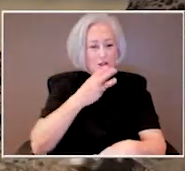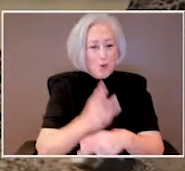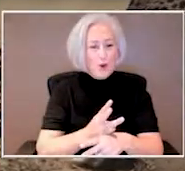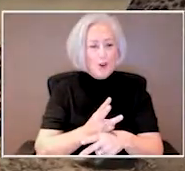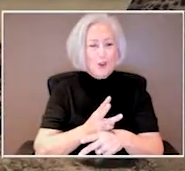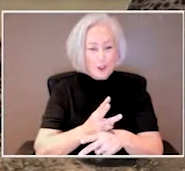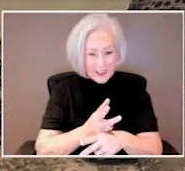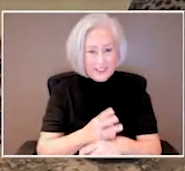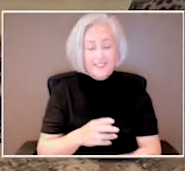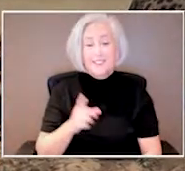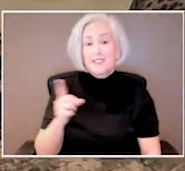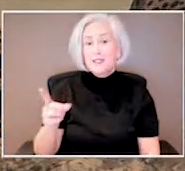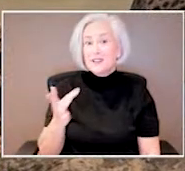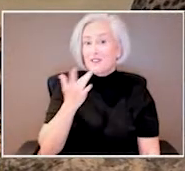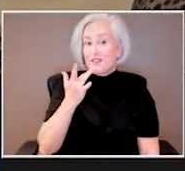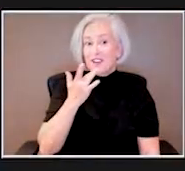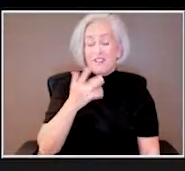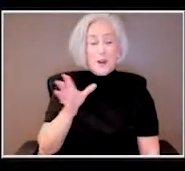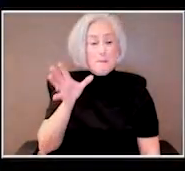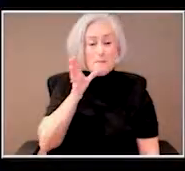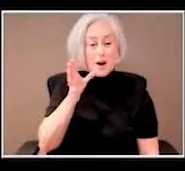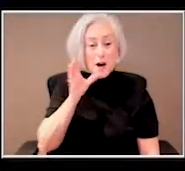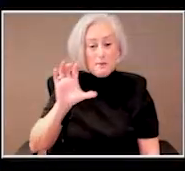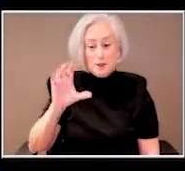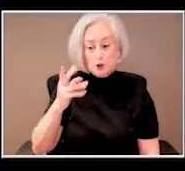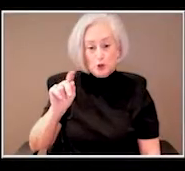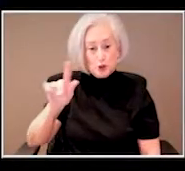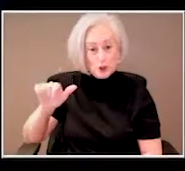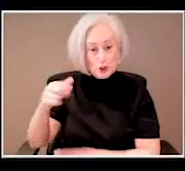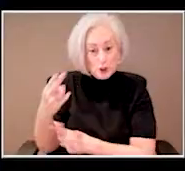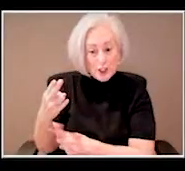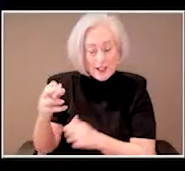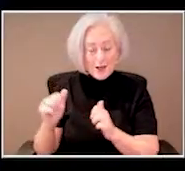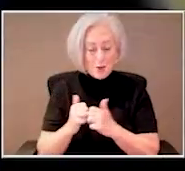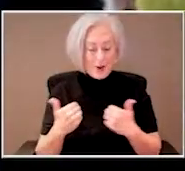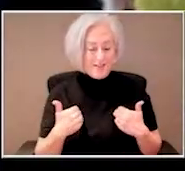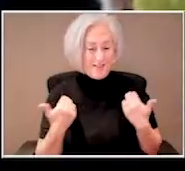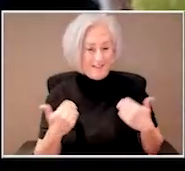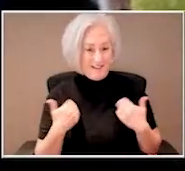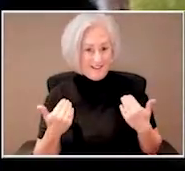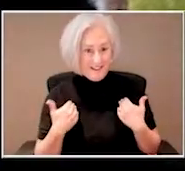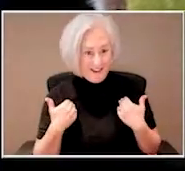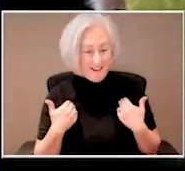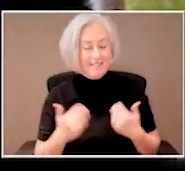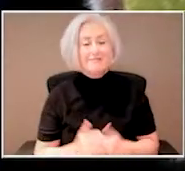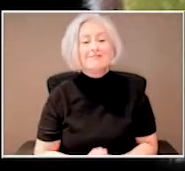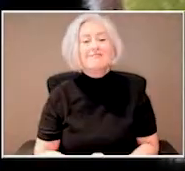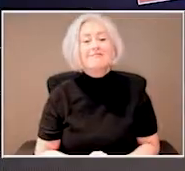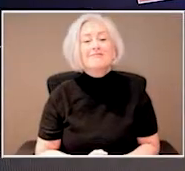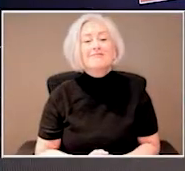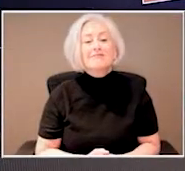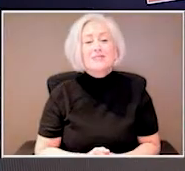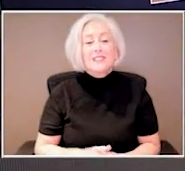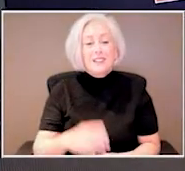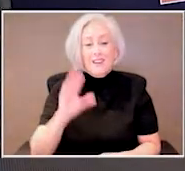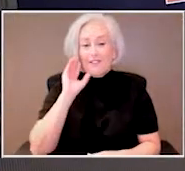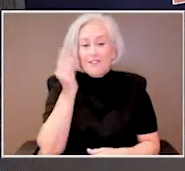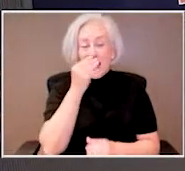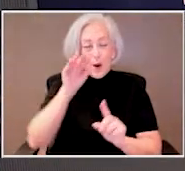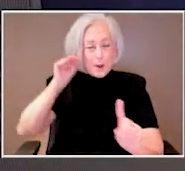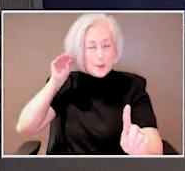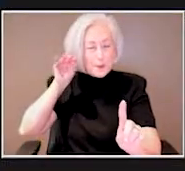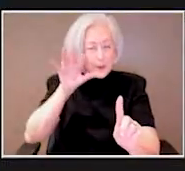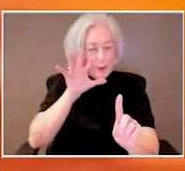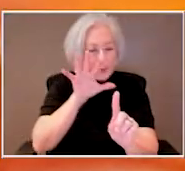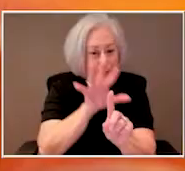Cheetah to the left with a youngster. Flowers can be ordinary, but zoom in for the extraordinary. I think this